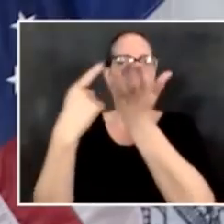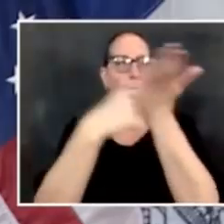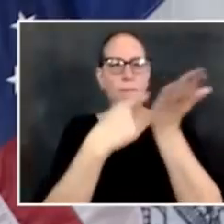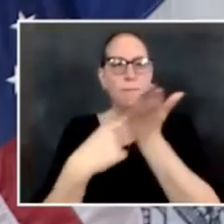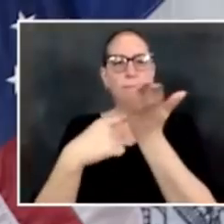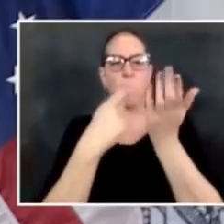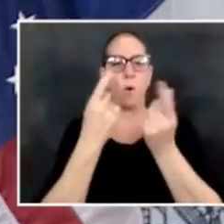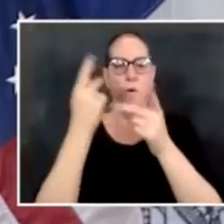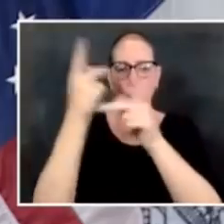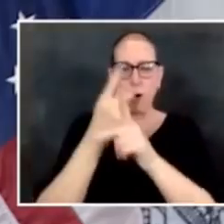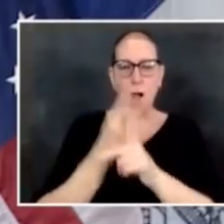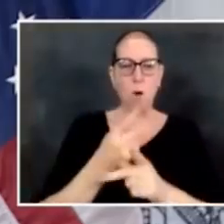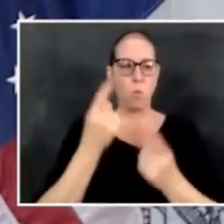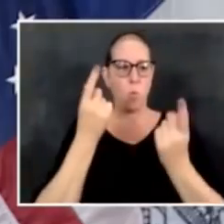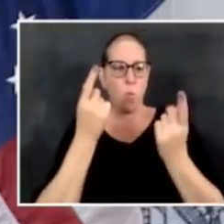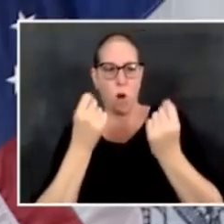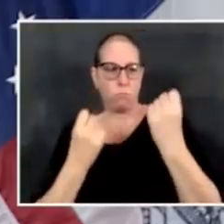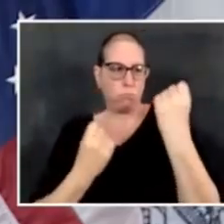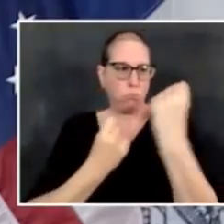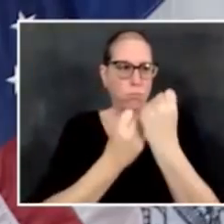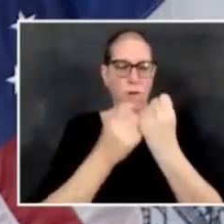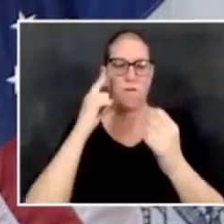Next, we have Gloria from New York One.